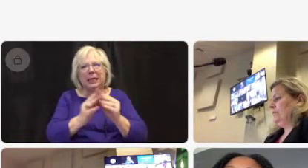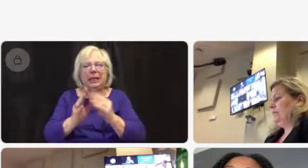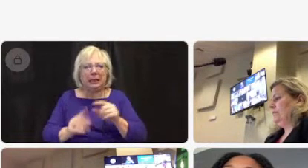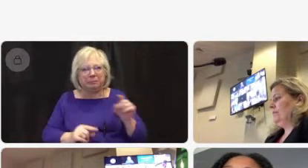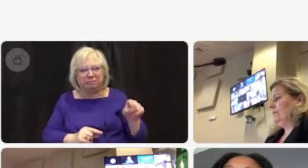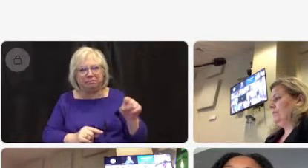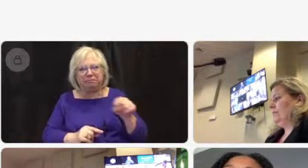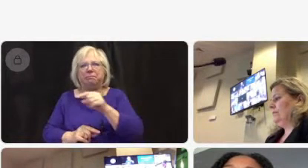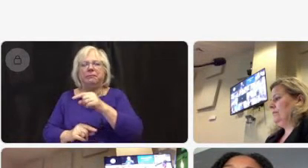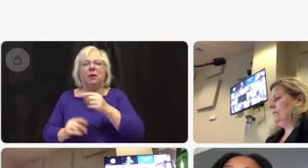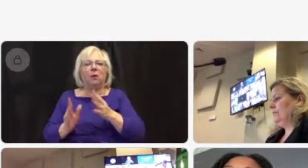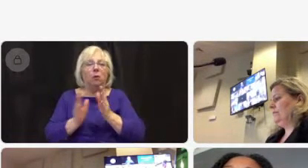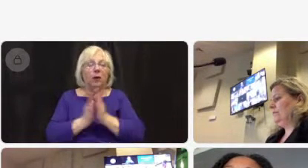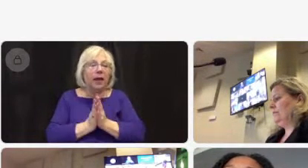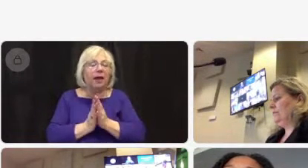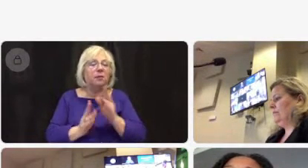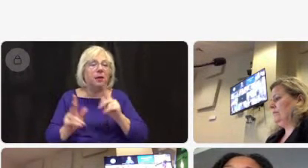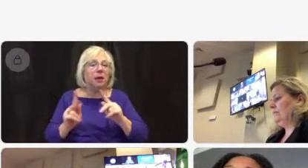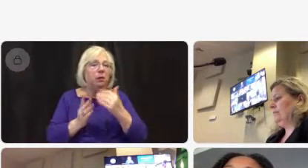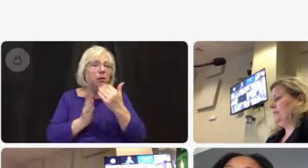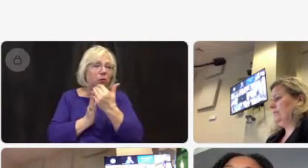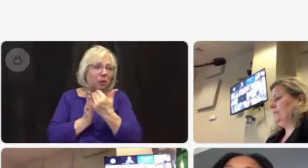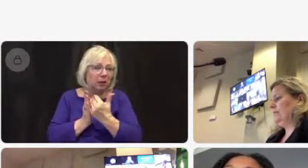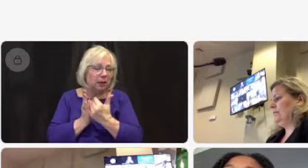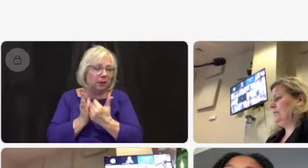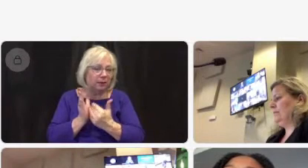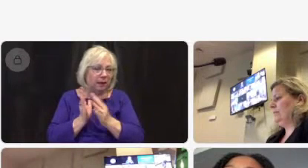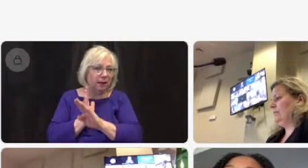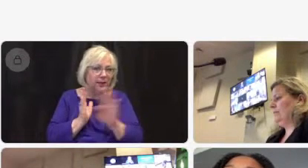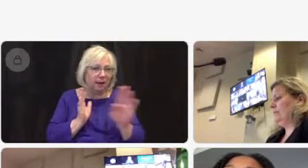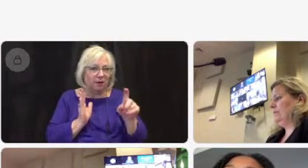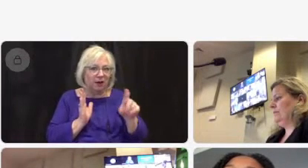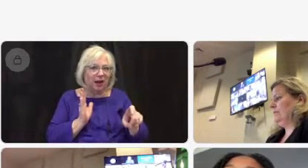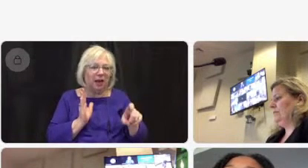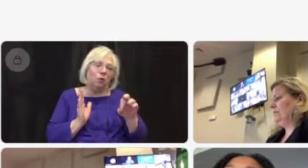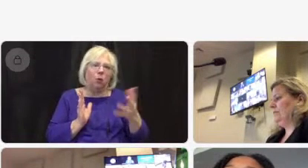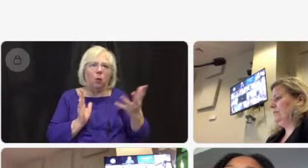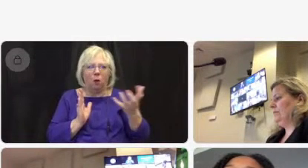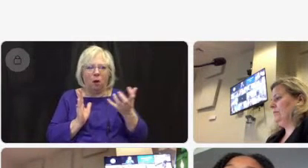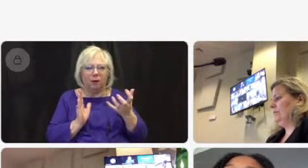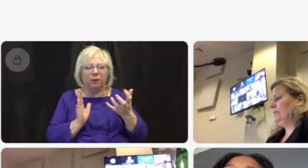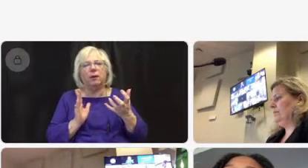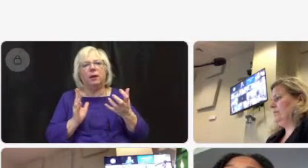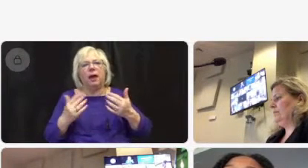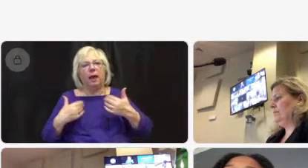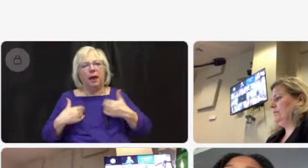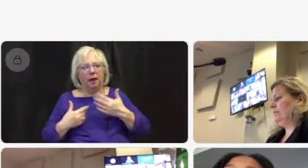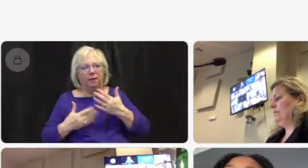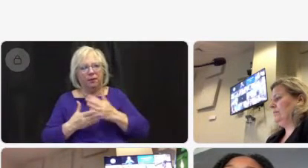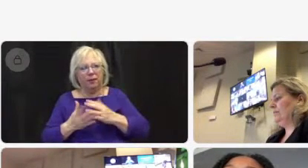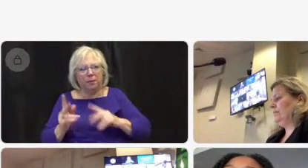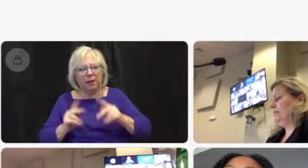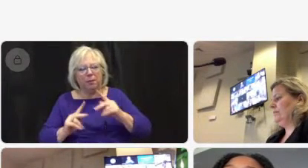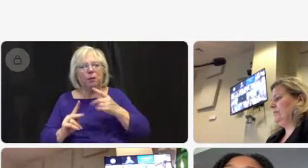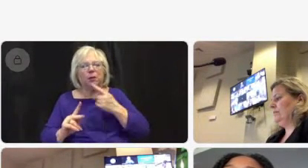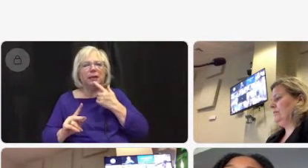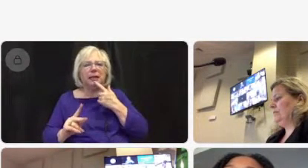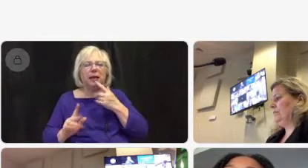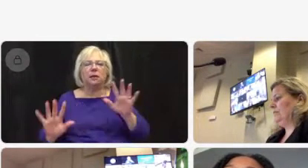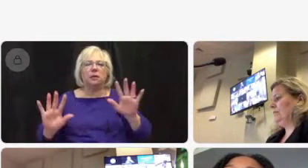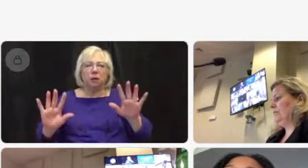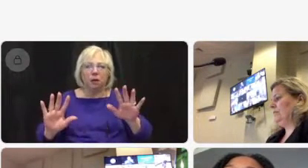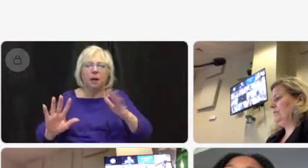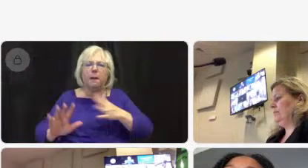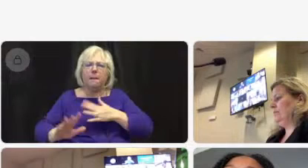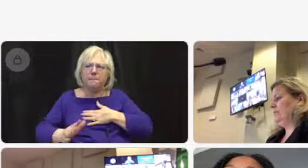our residents to list what they need or what their wants are. I have some people who've said, look, my request